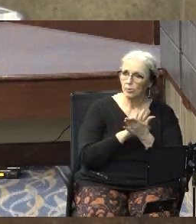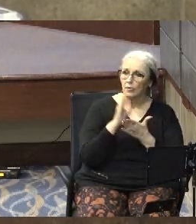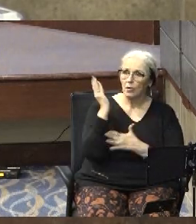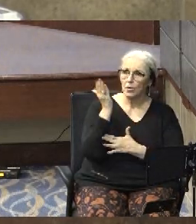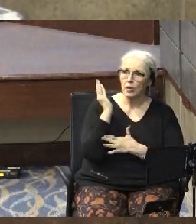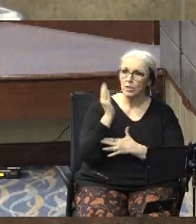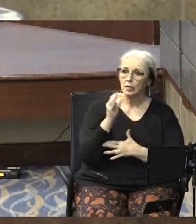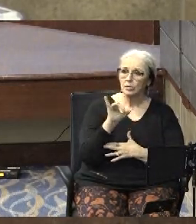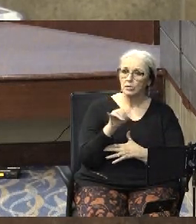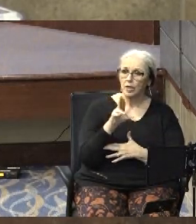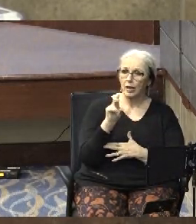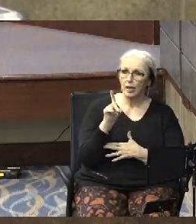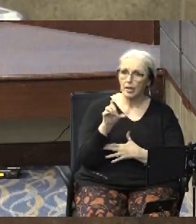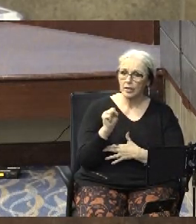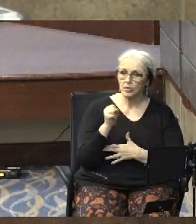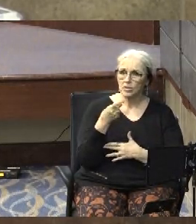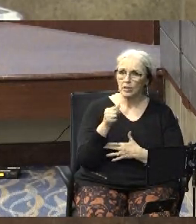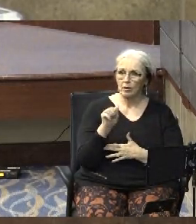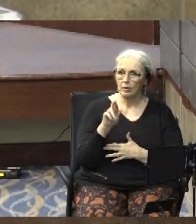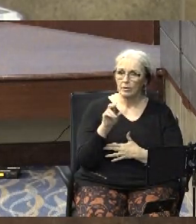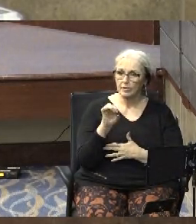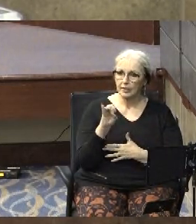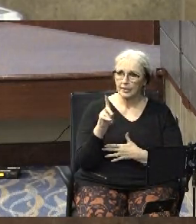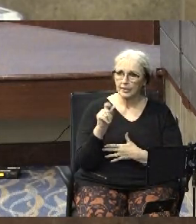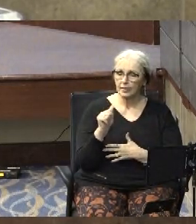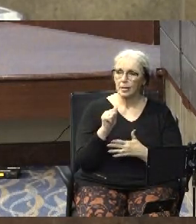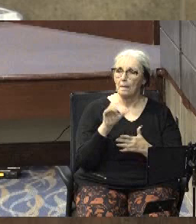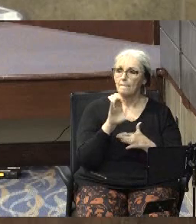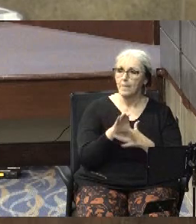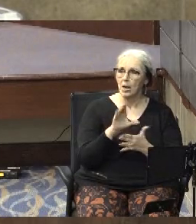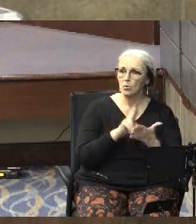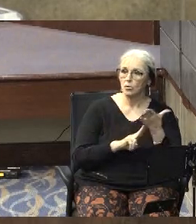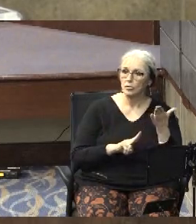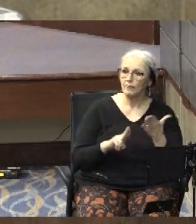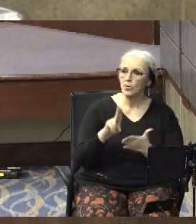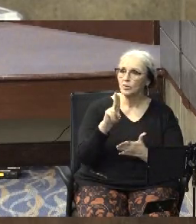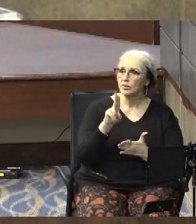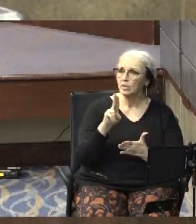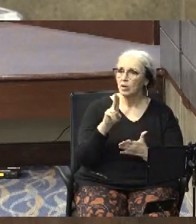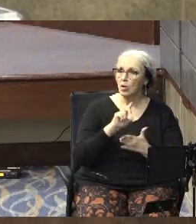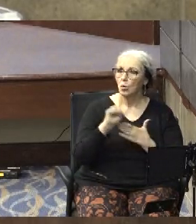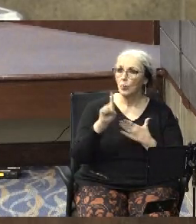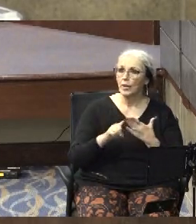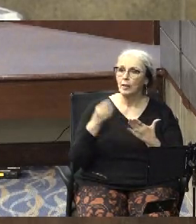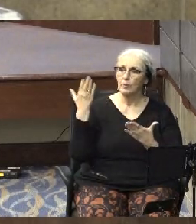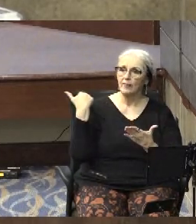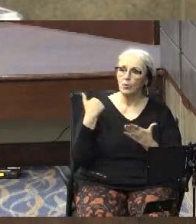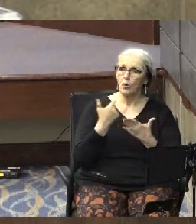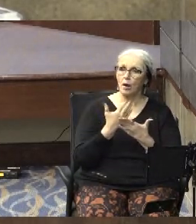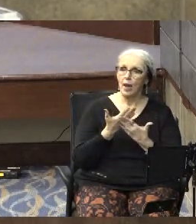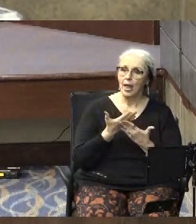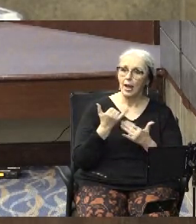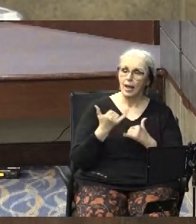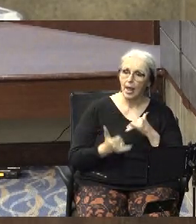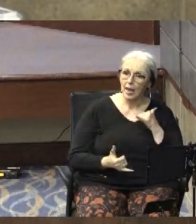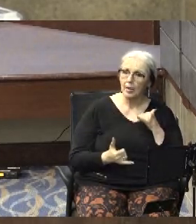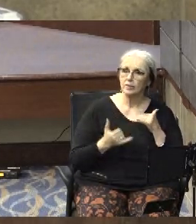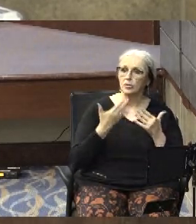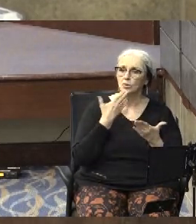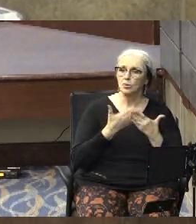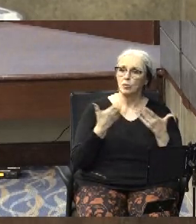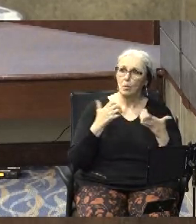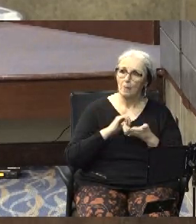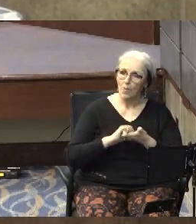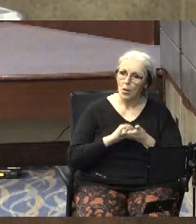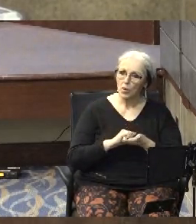Judge Garcia also presented at the People's Law School at Baylor University weekend before last, but Clint and Kathy were good partners in